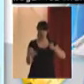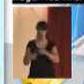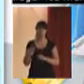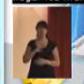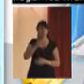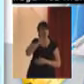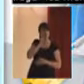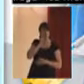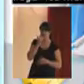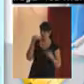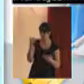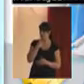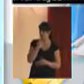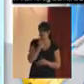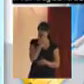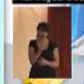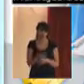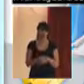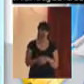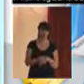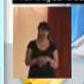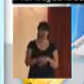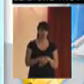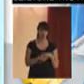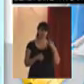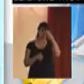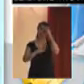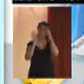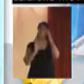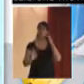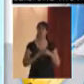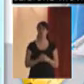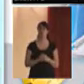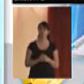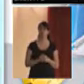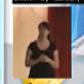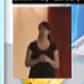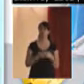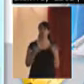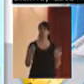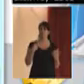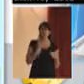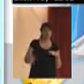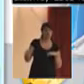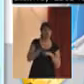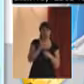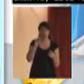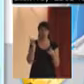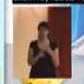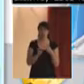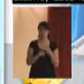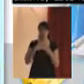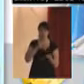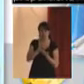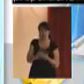which transmit the messages through voice, for instance, using a mobile. And finally, we have the